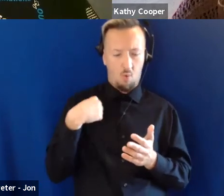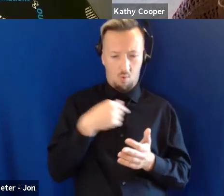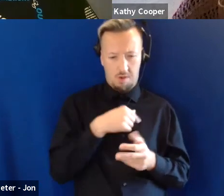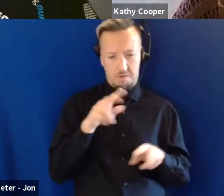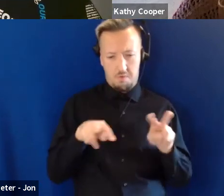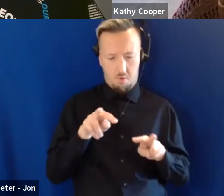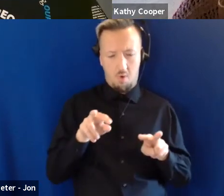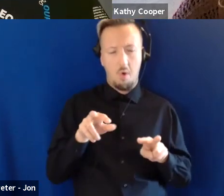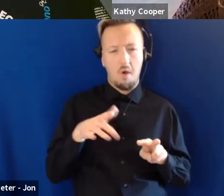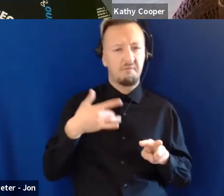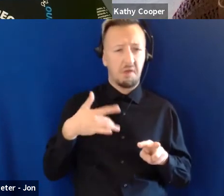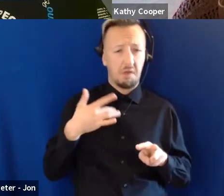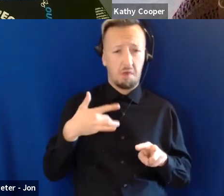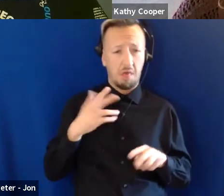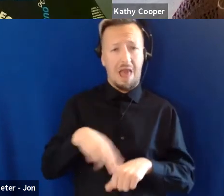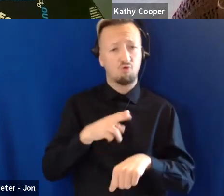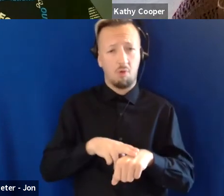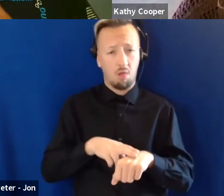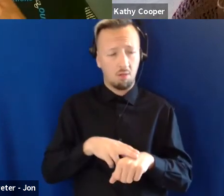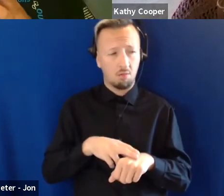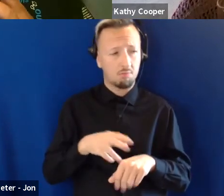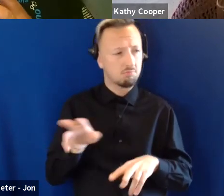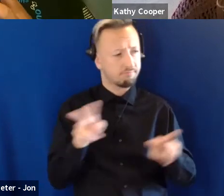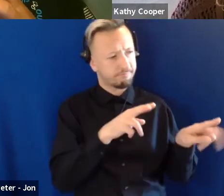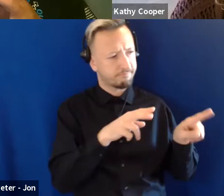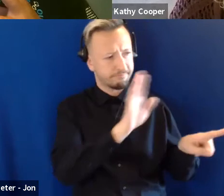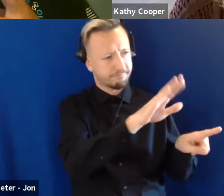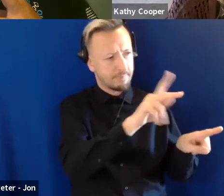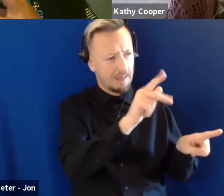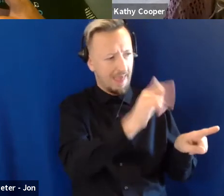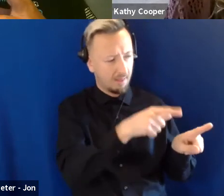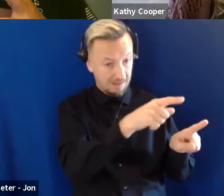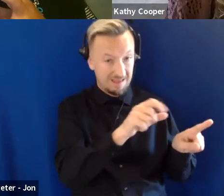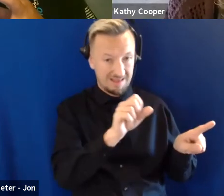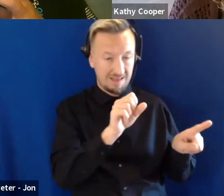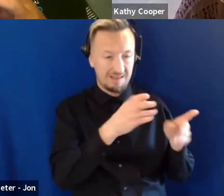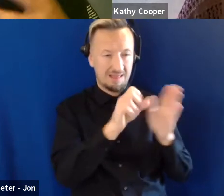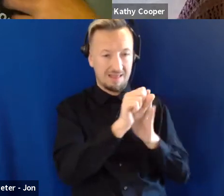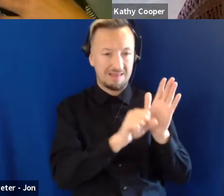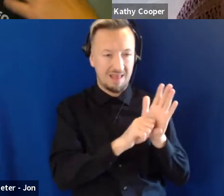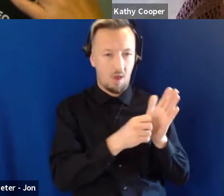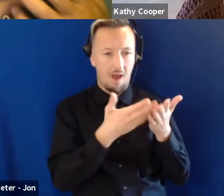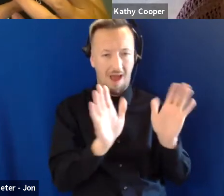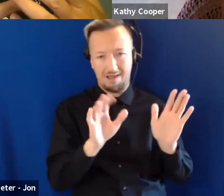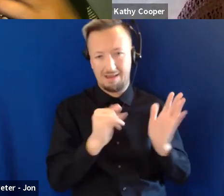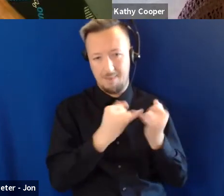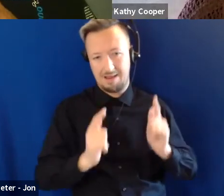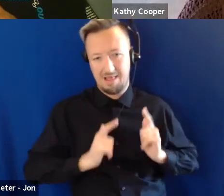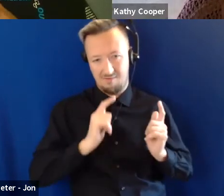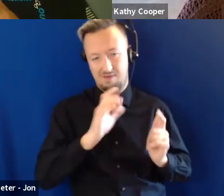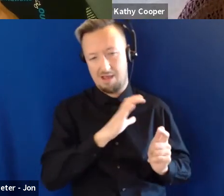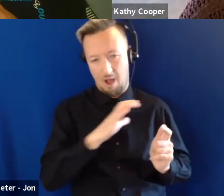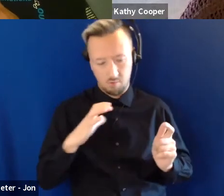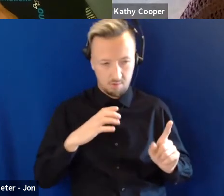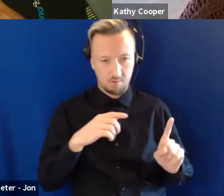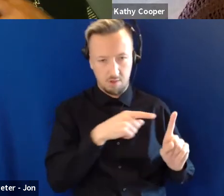turn to Kathy, to turn to the statewide independent living council and ask, I mean, obviously we're making it our own